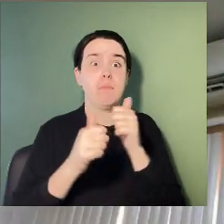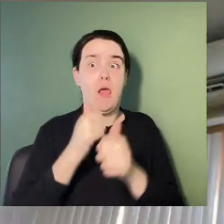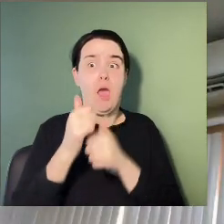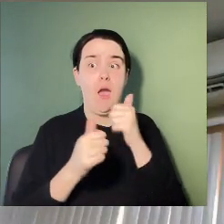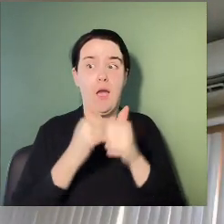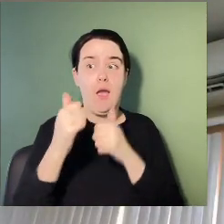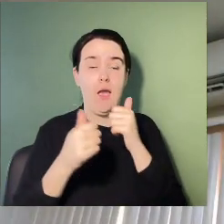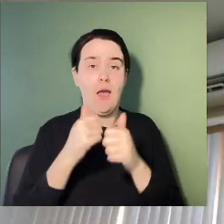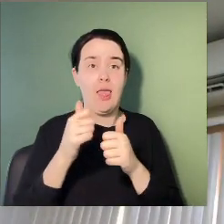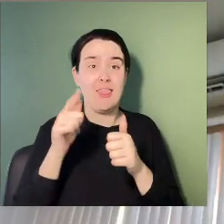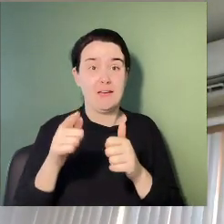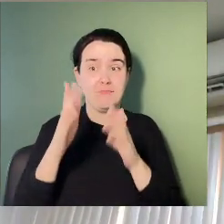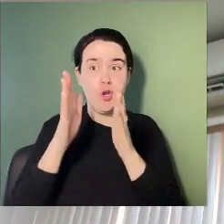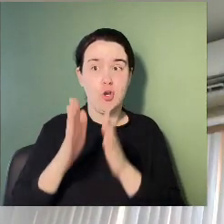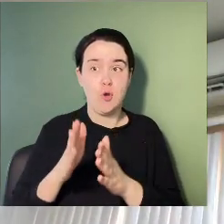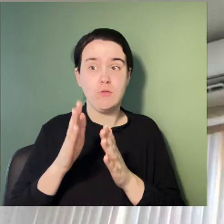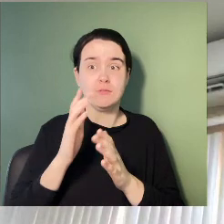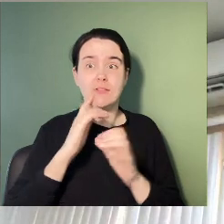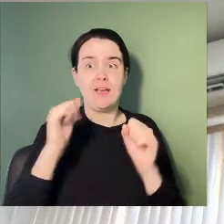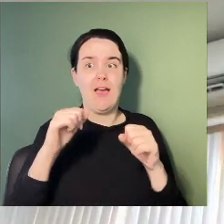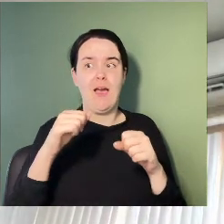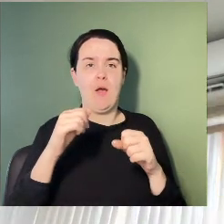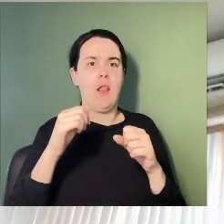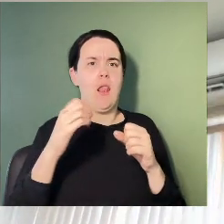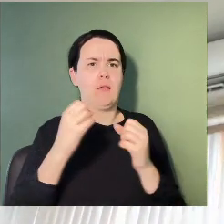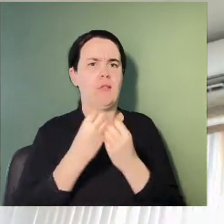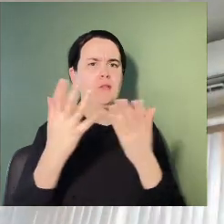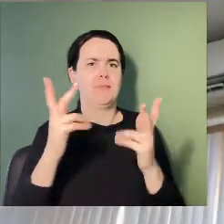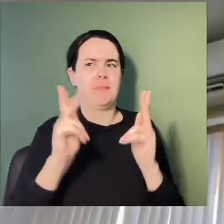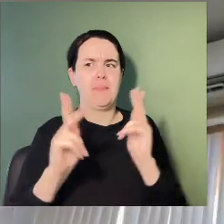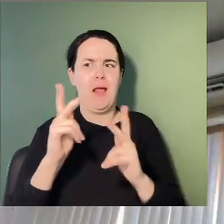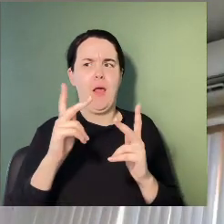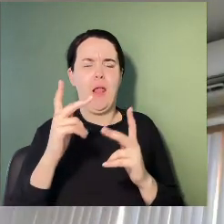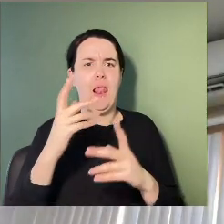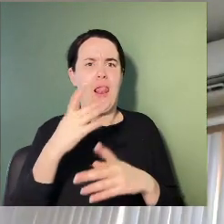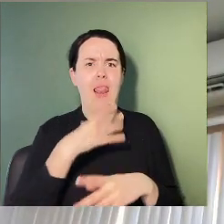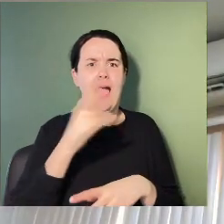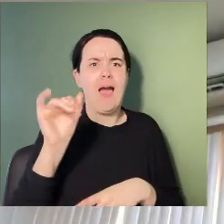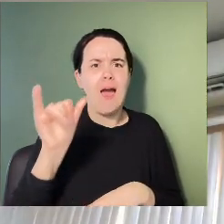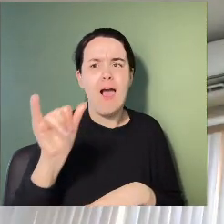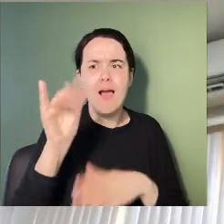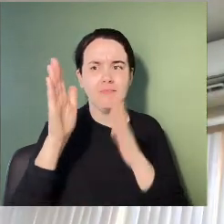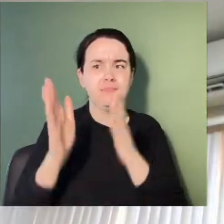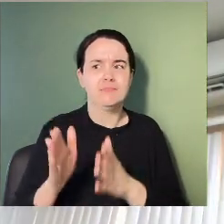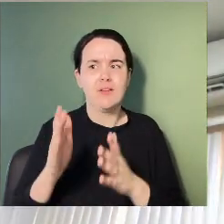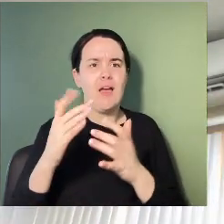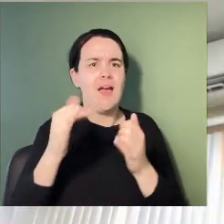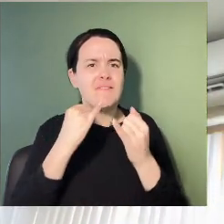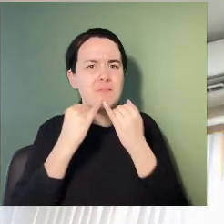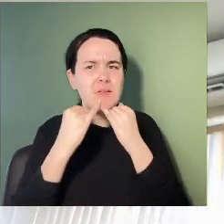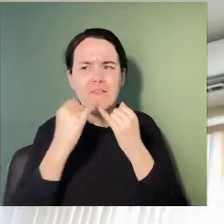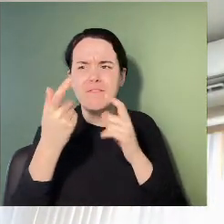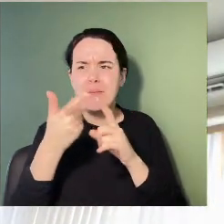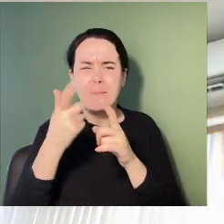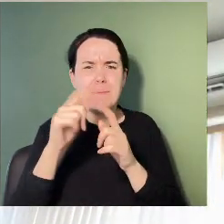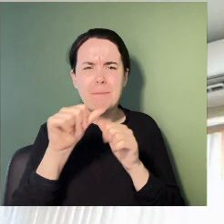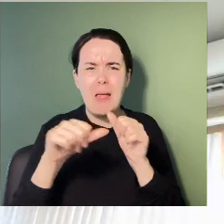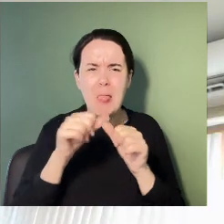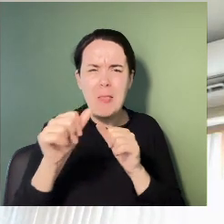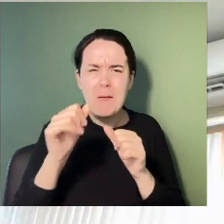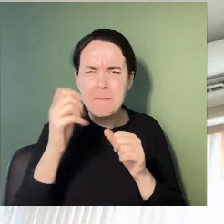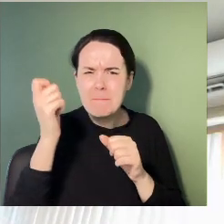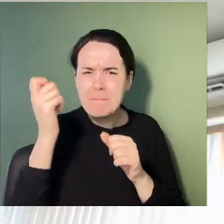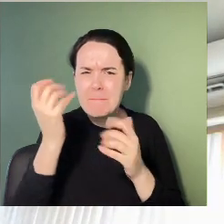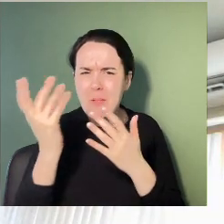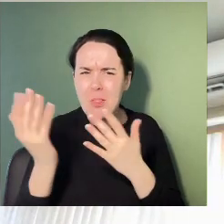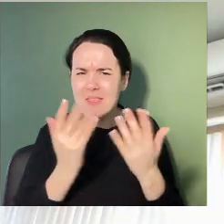thing that this candidate would do, because they said, oh, wow, people like this candidate knows me and cares about me. Where did they get that information on their birthdays? Where did they get their phone numbers?